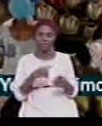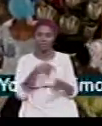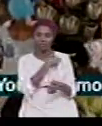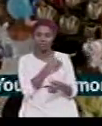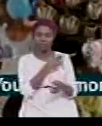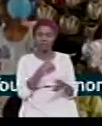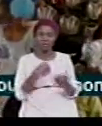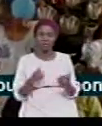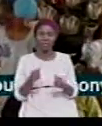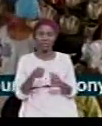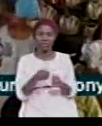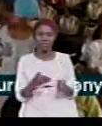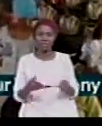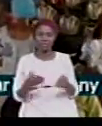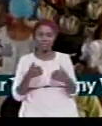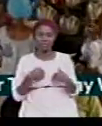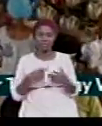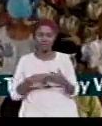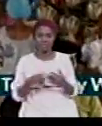vanished. Praise the Lord.